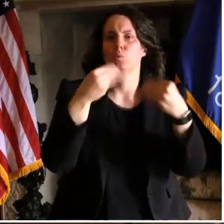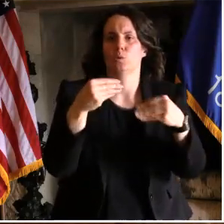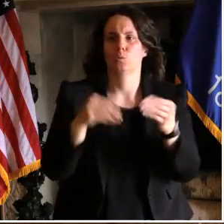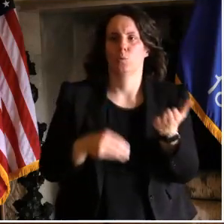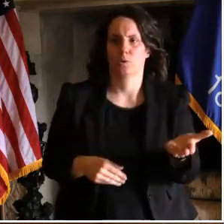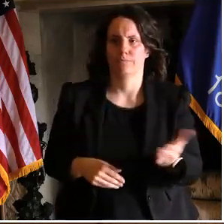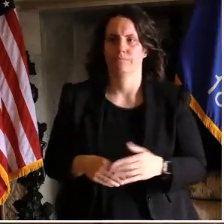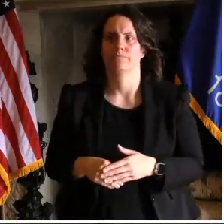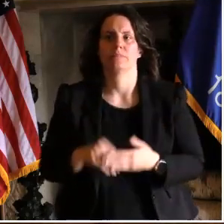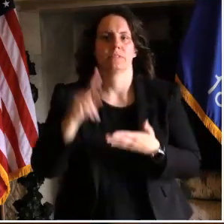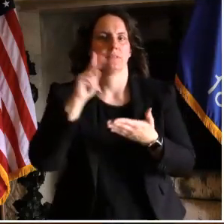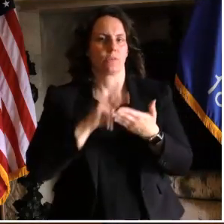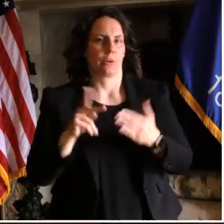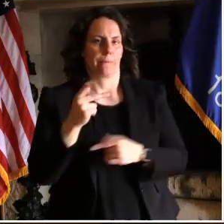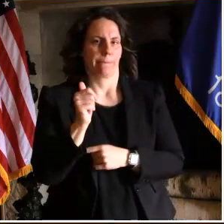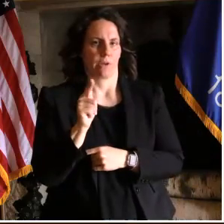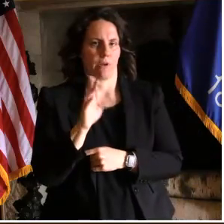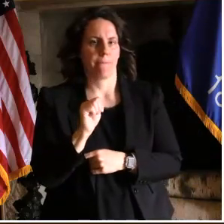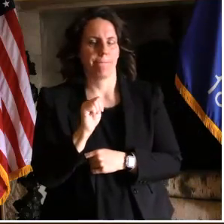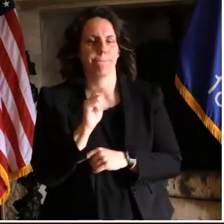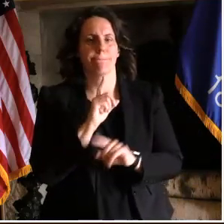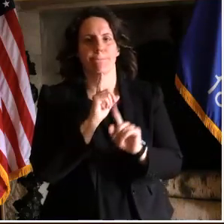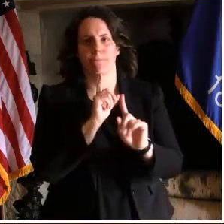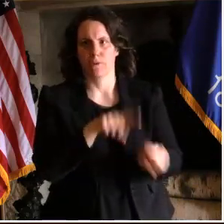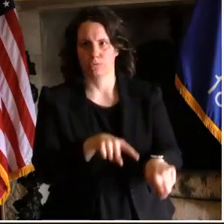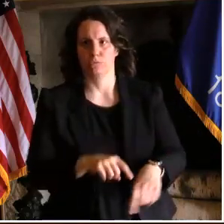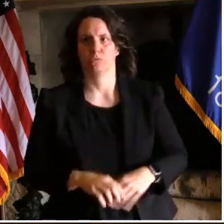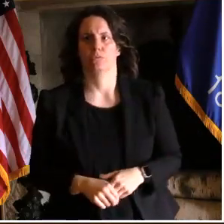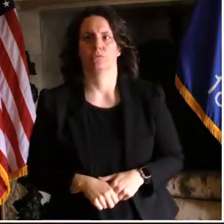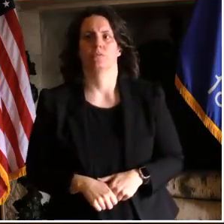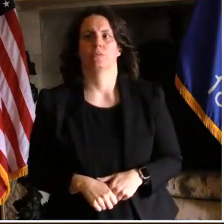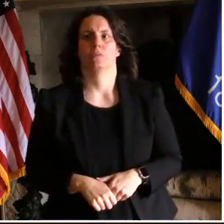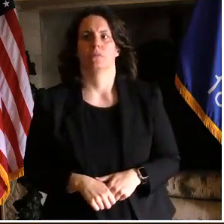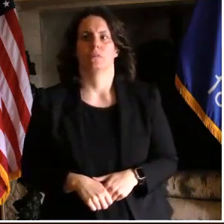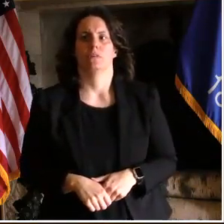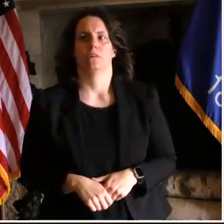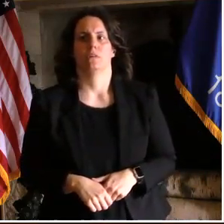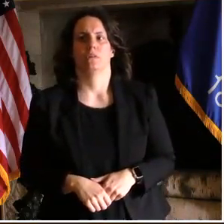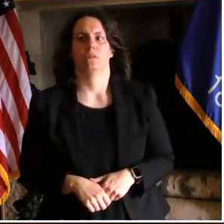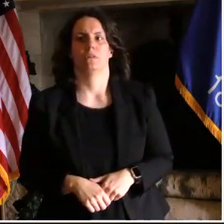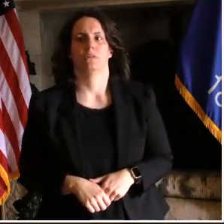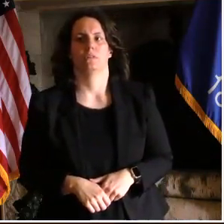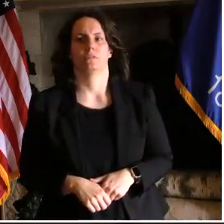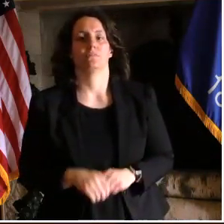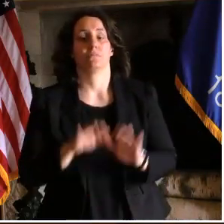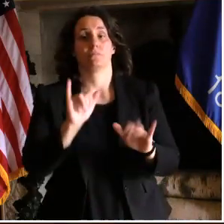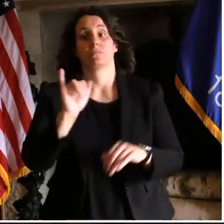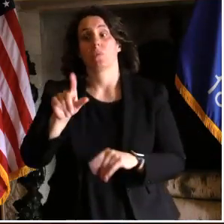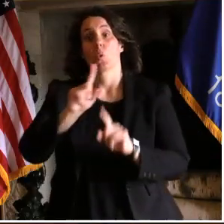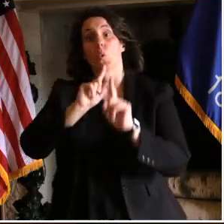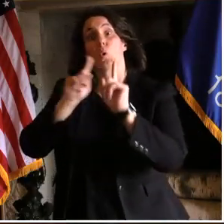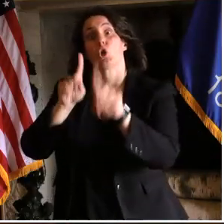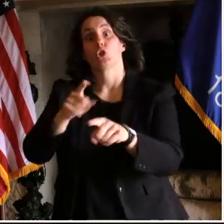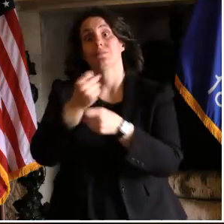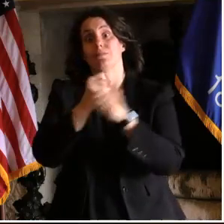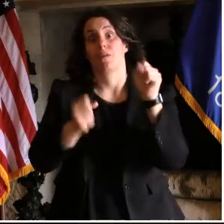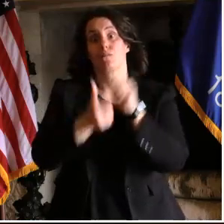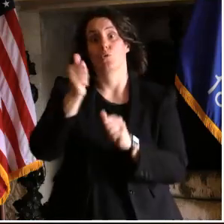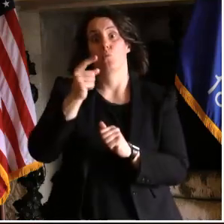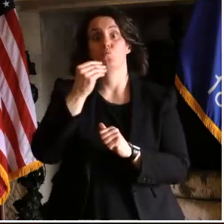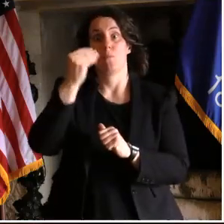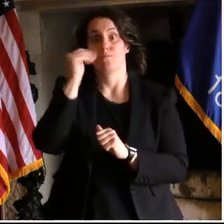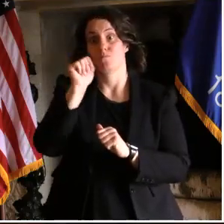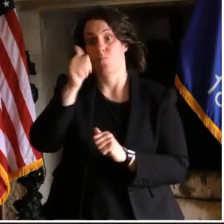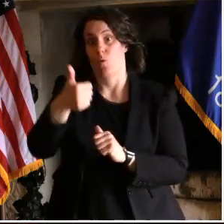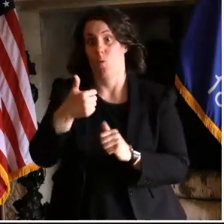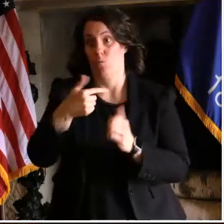will say, in anticipation of this order tomorrow, I would encourage people not to